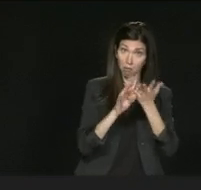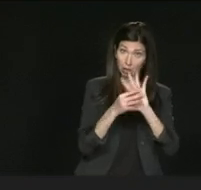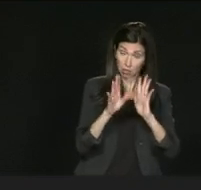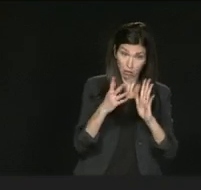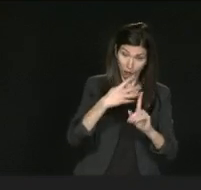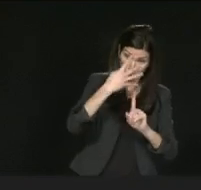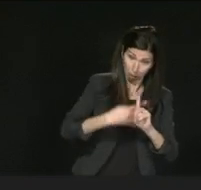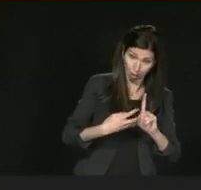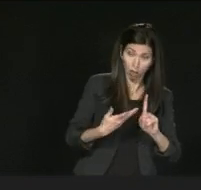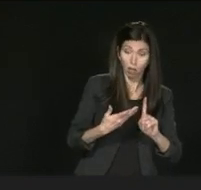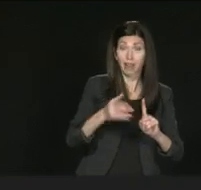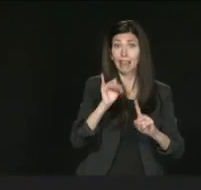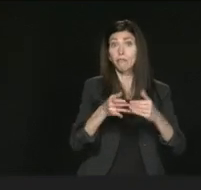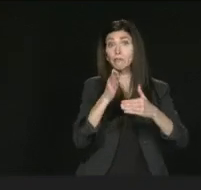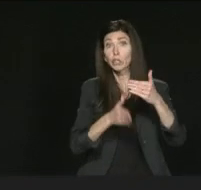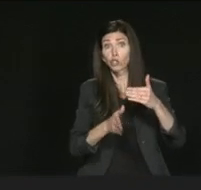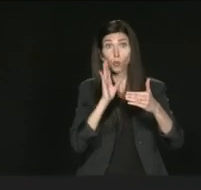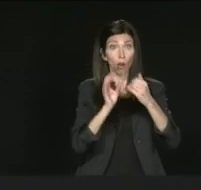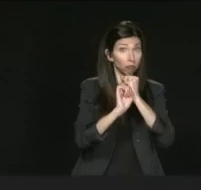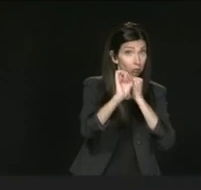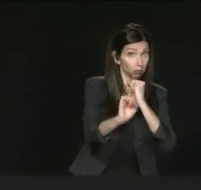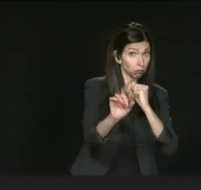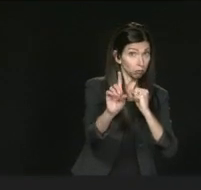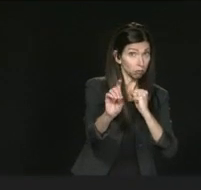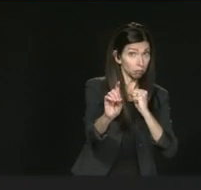So the projections are